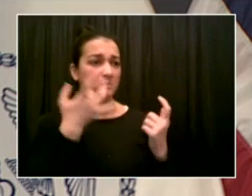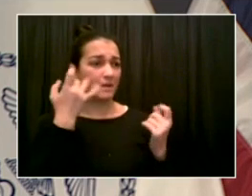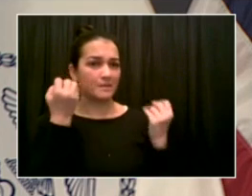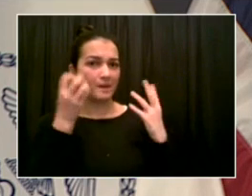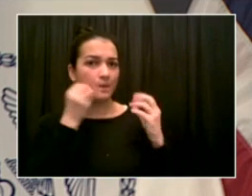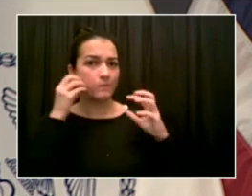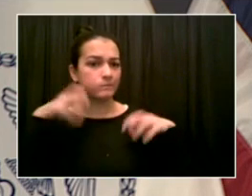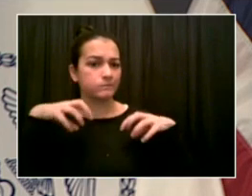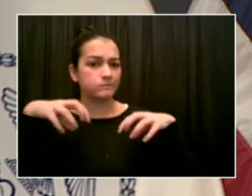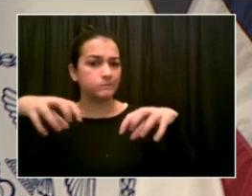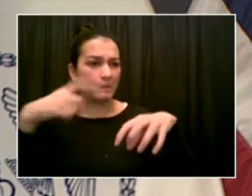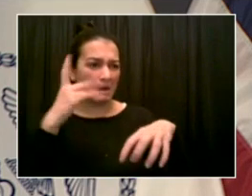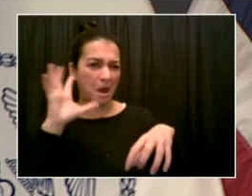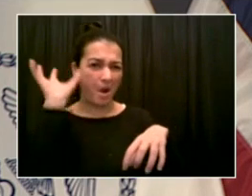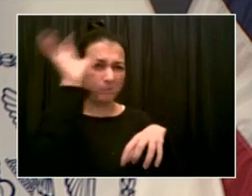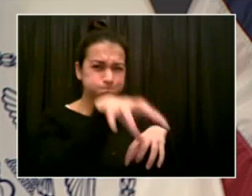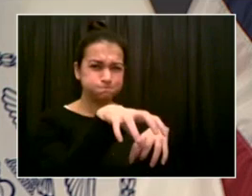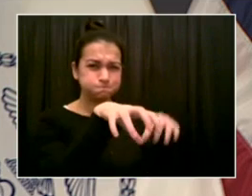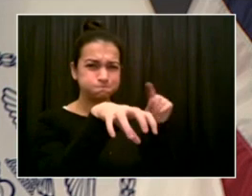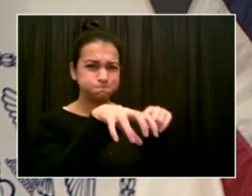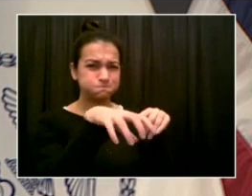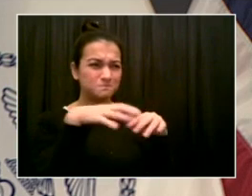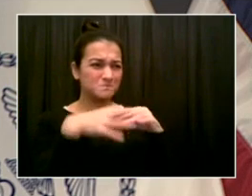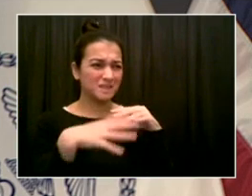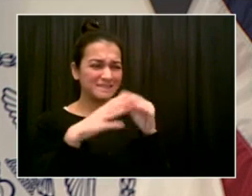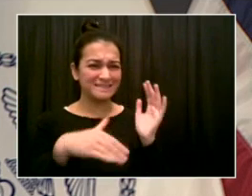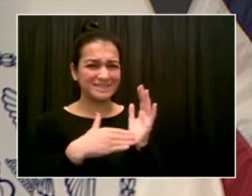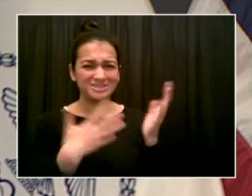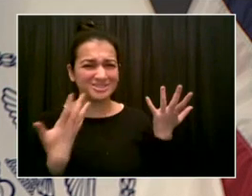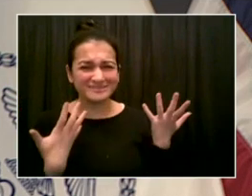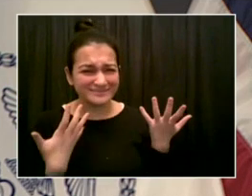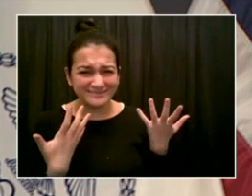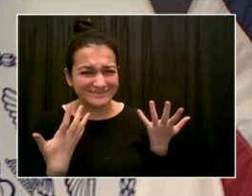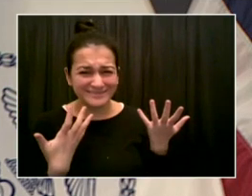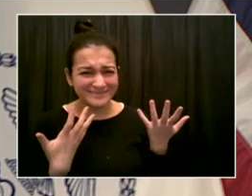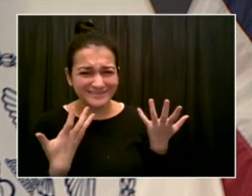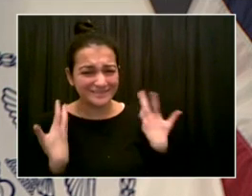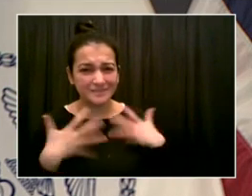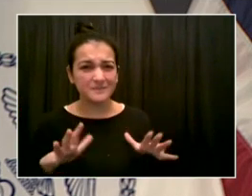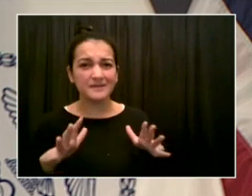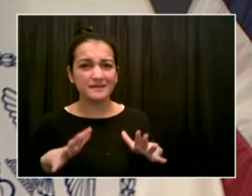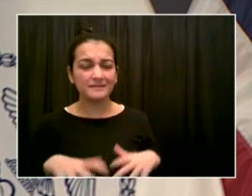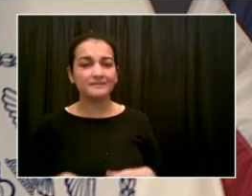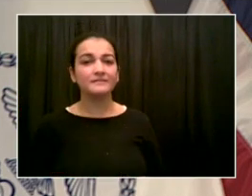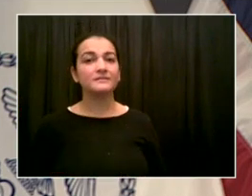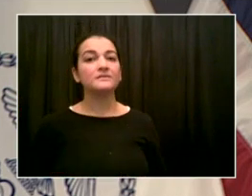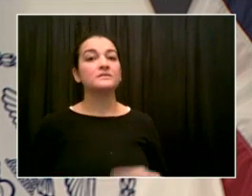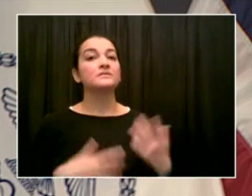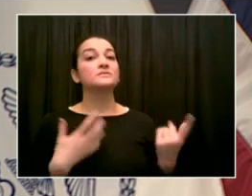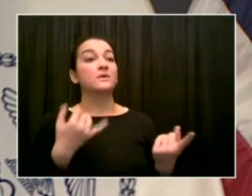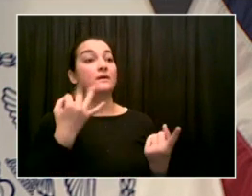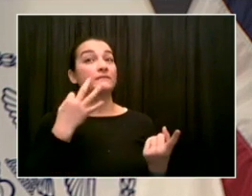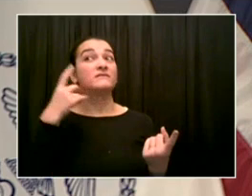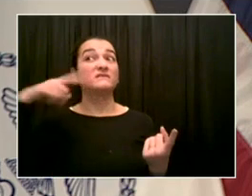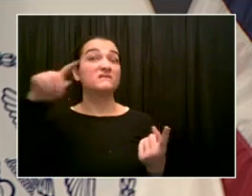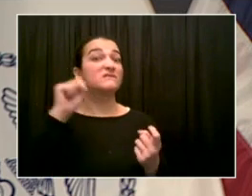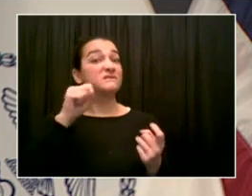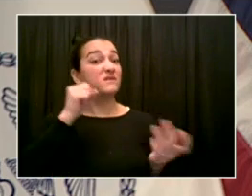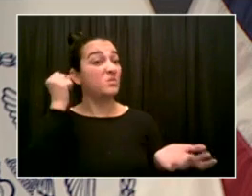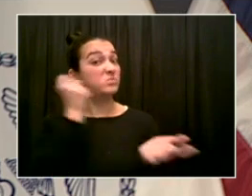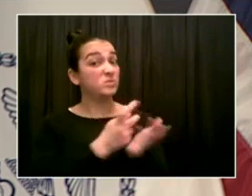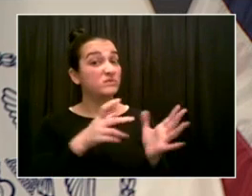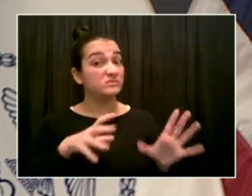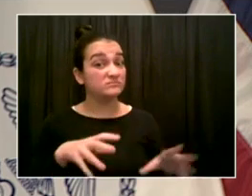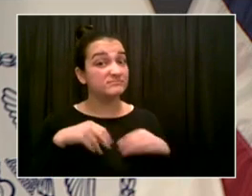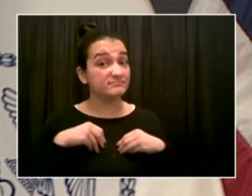local councilman would also set a dangerous precedent for the rest of the city. Just your reaction to opponents to the